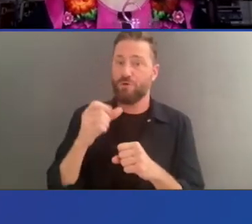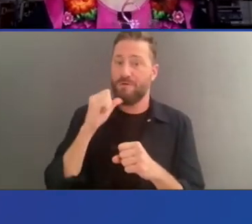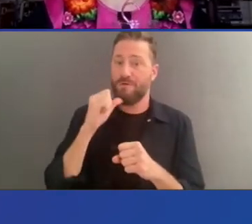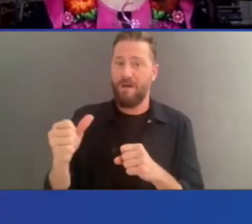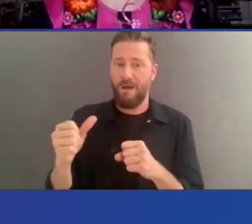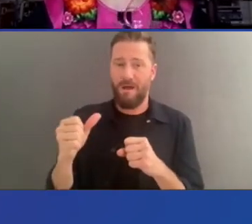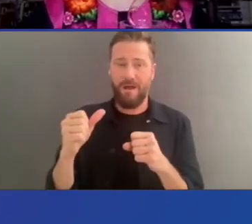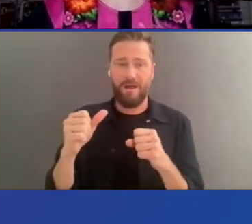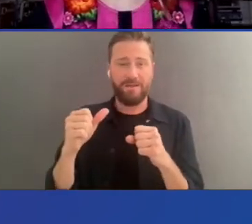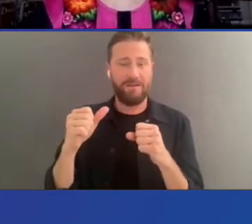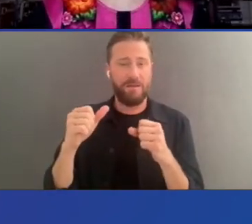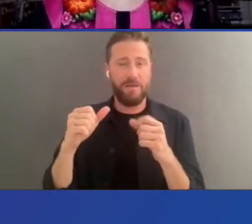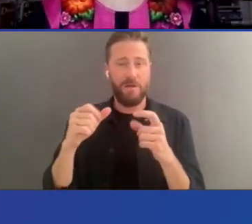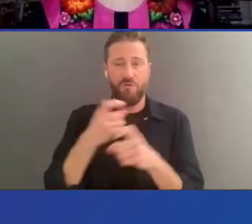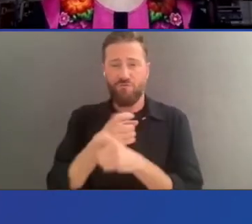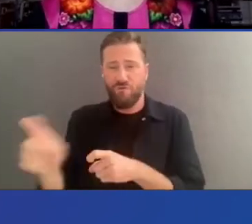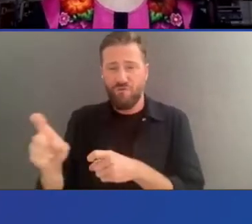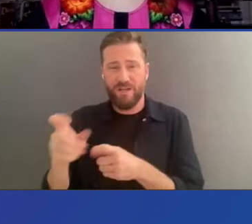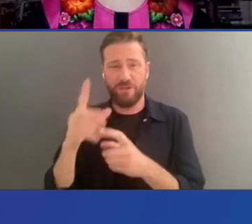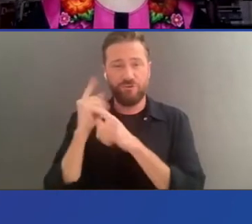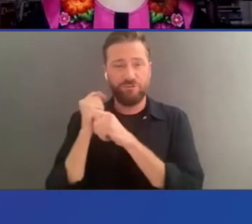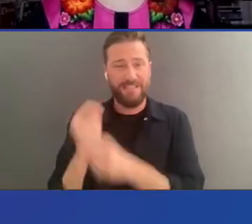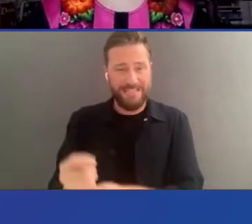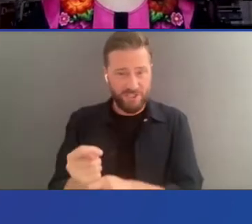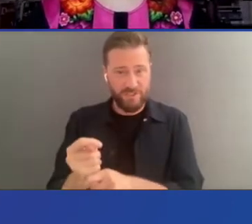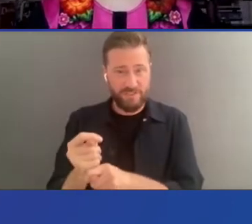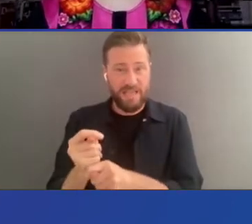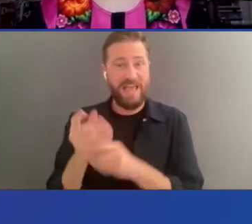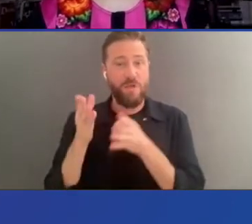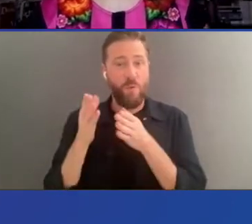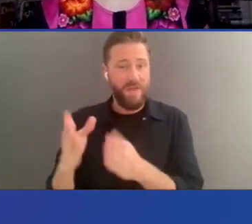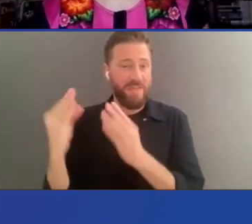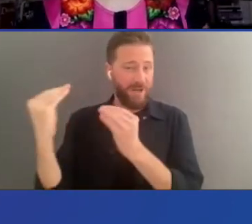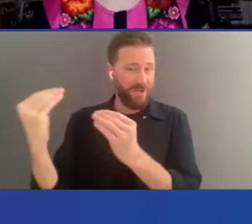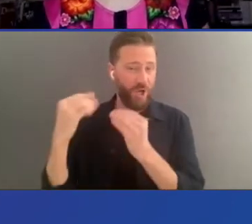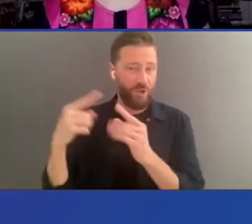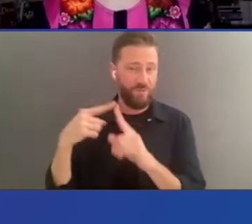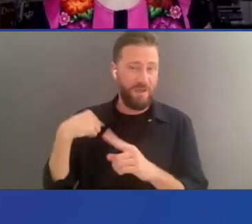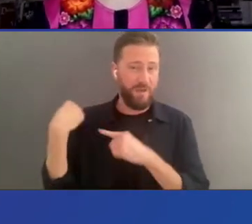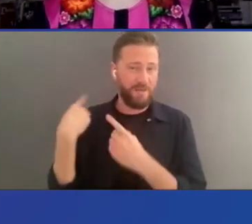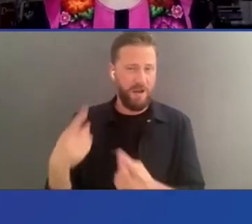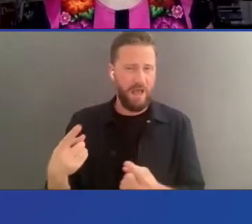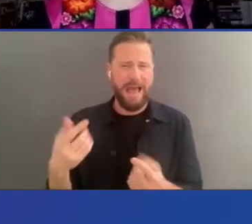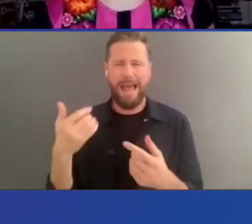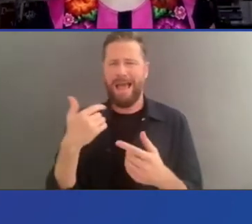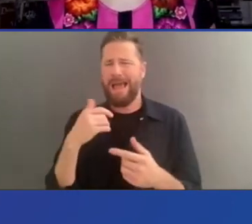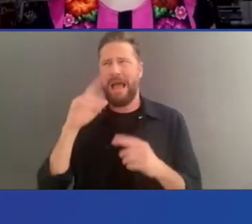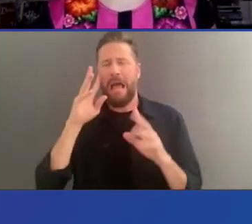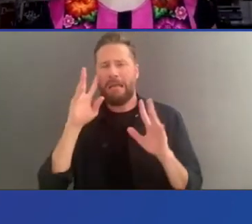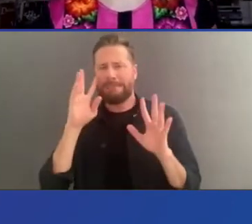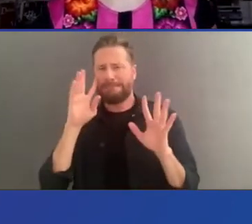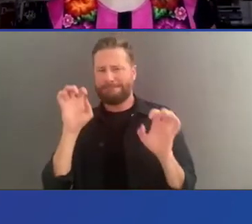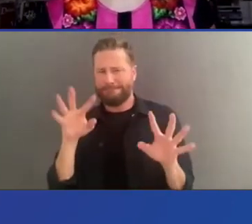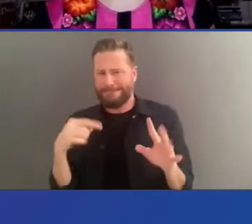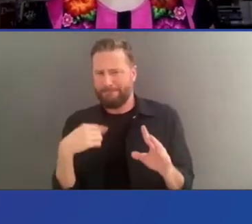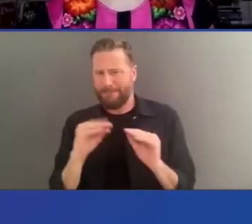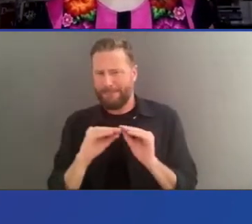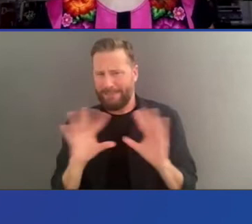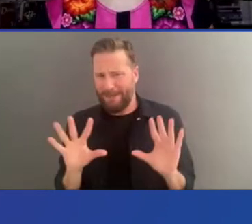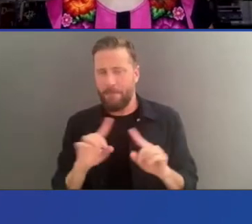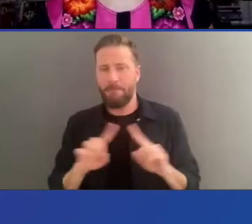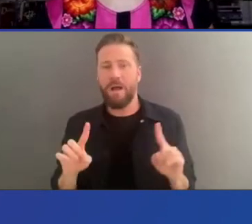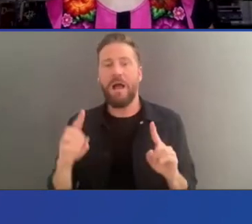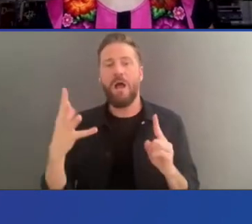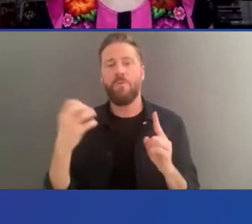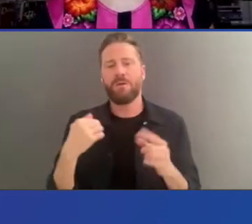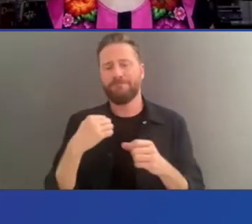with traditions in the way that they've been taught to you. So I don't know if I'm making a lot of sense, but I'm just saying